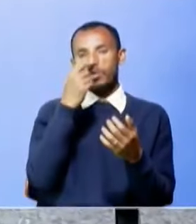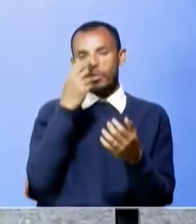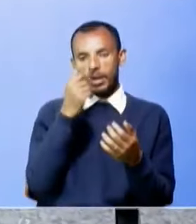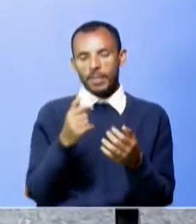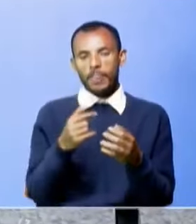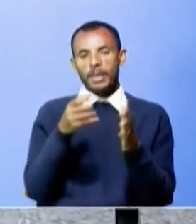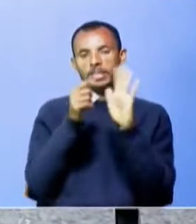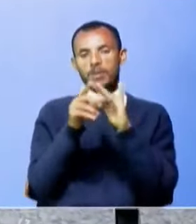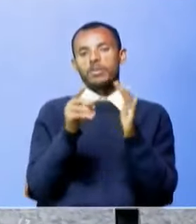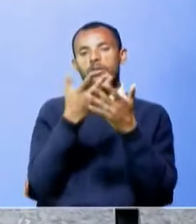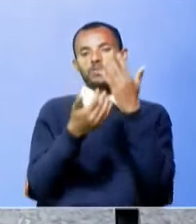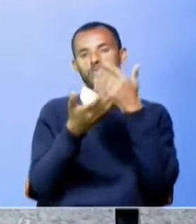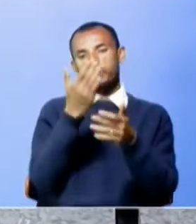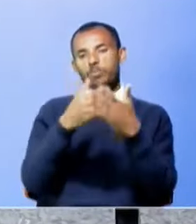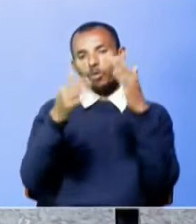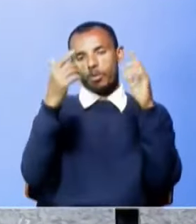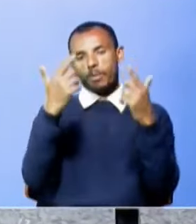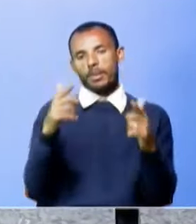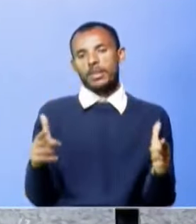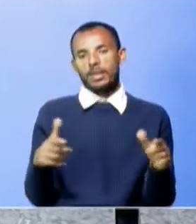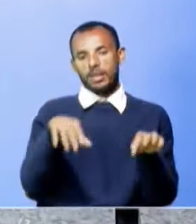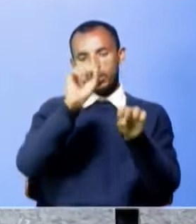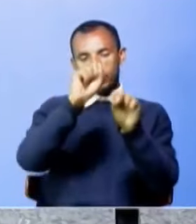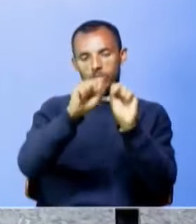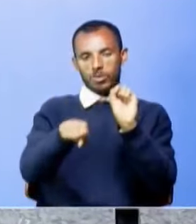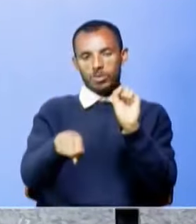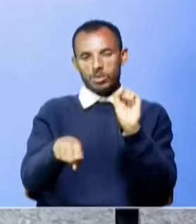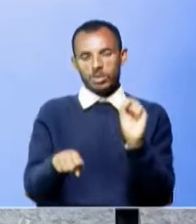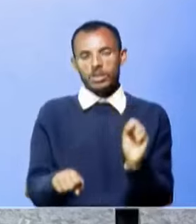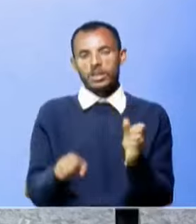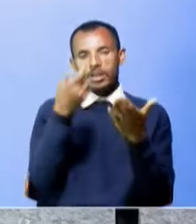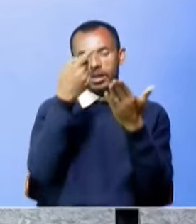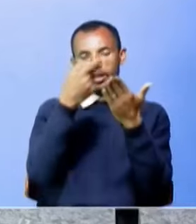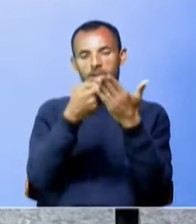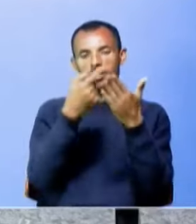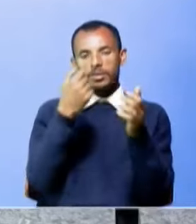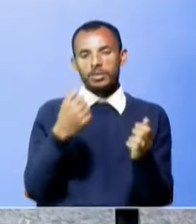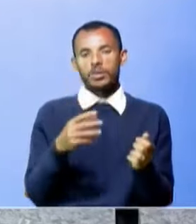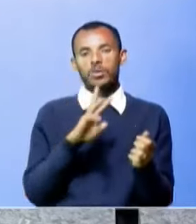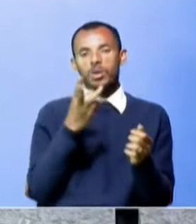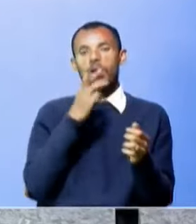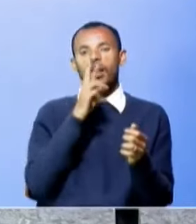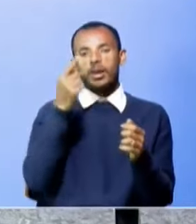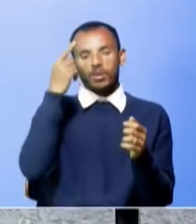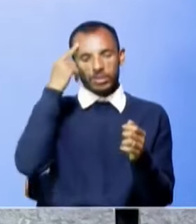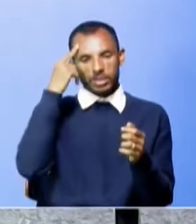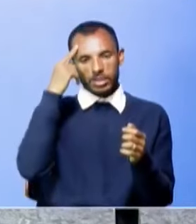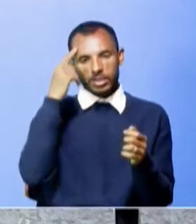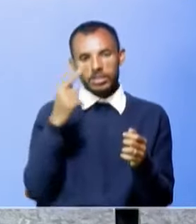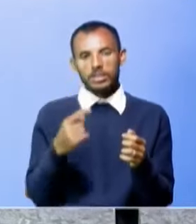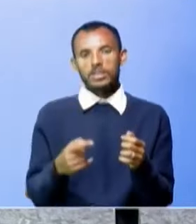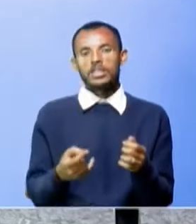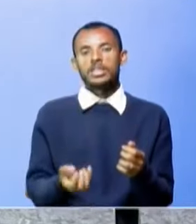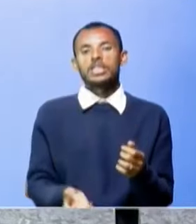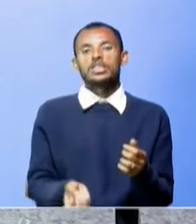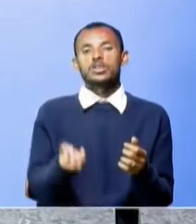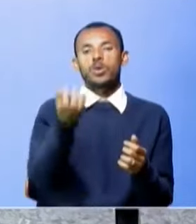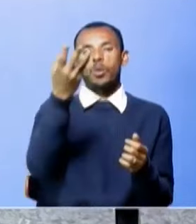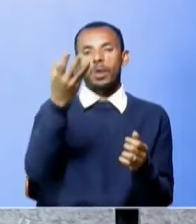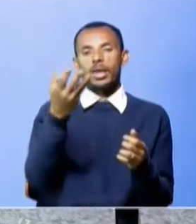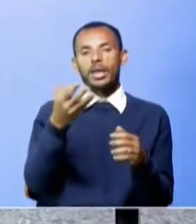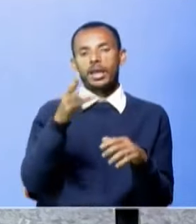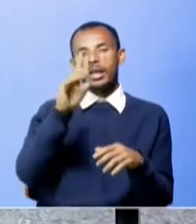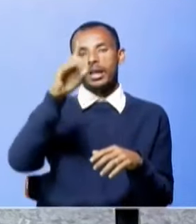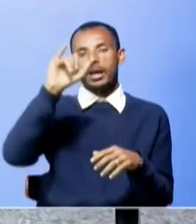using in the discussion of probability. So here we are considering throwing a die